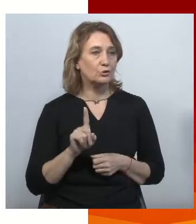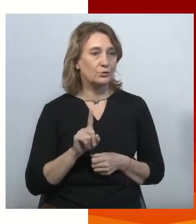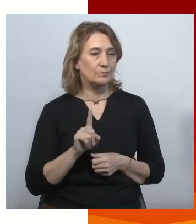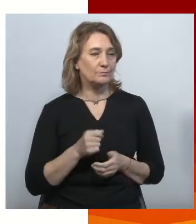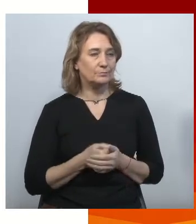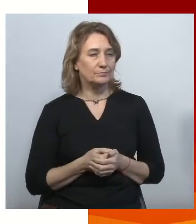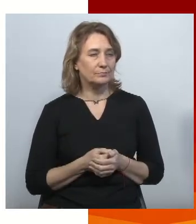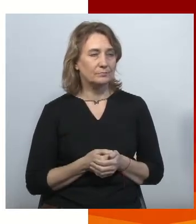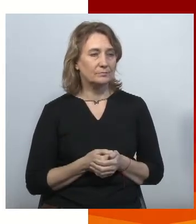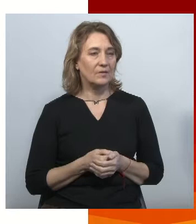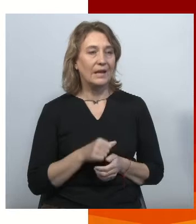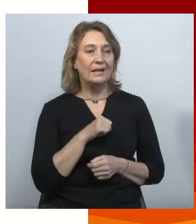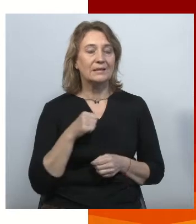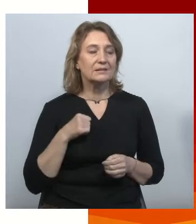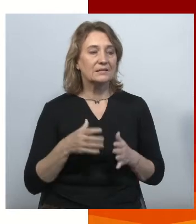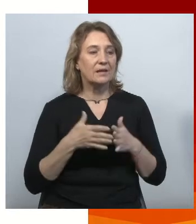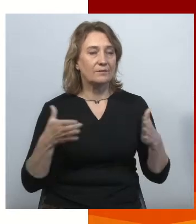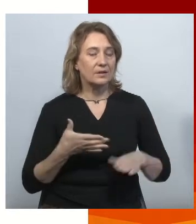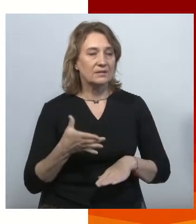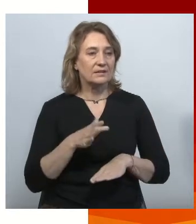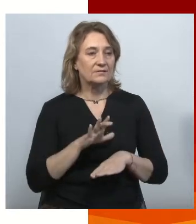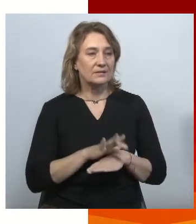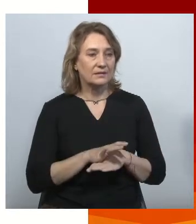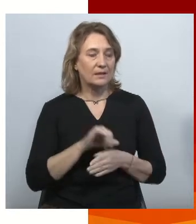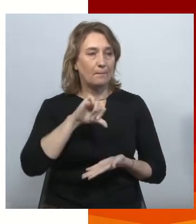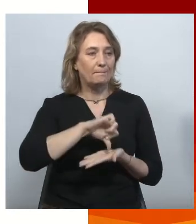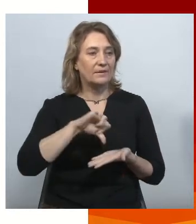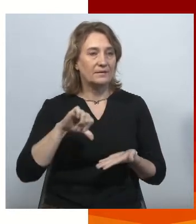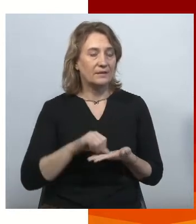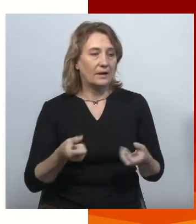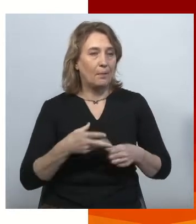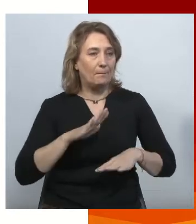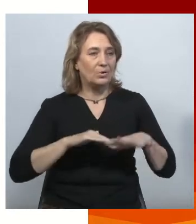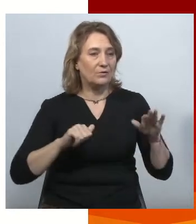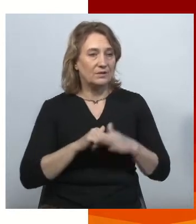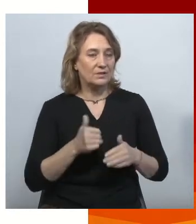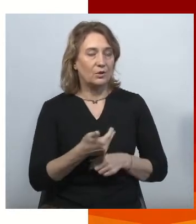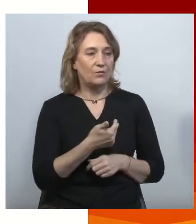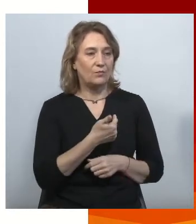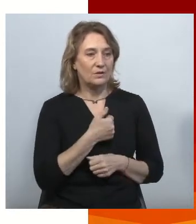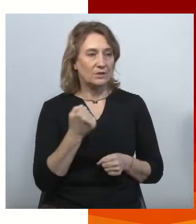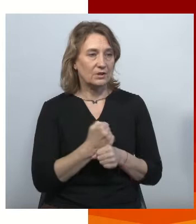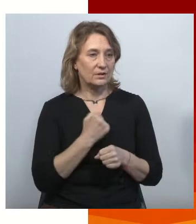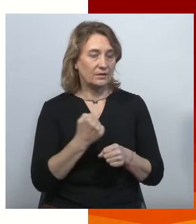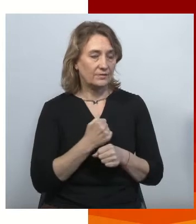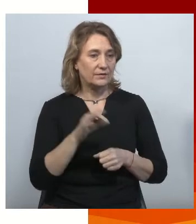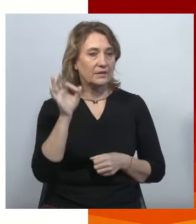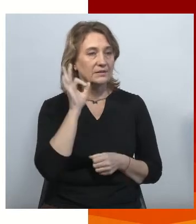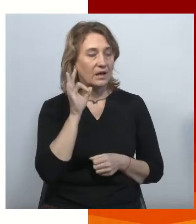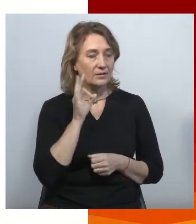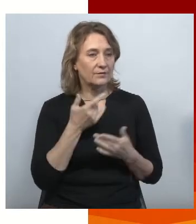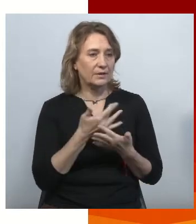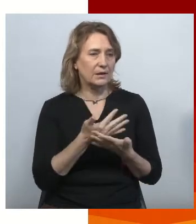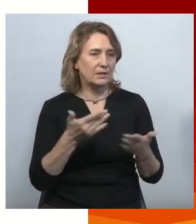What can you see on this slide? The most efficient way is